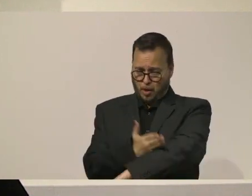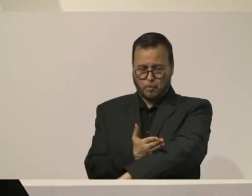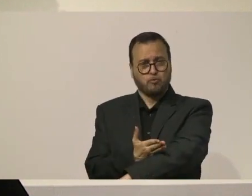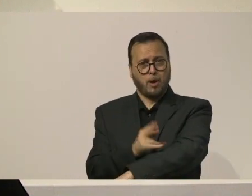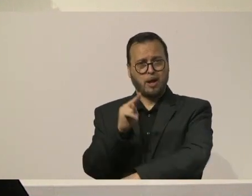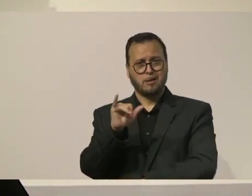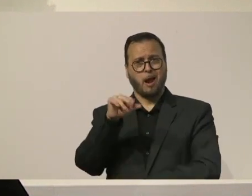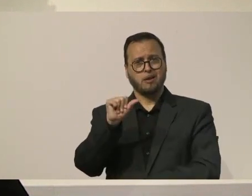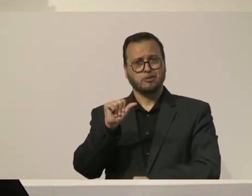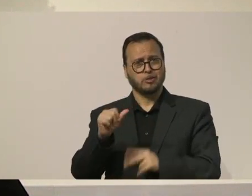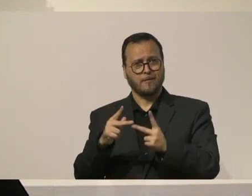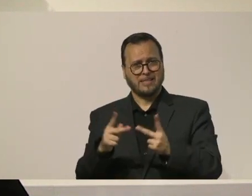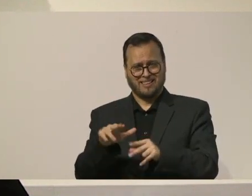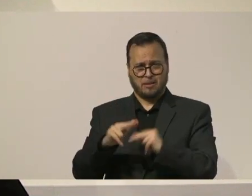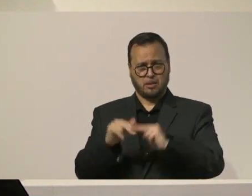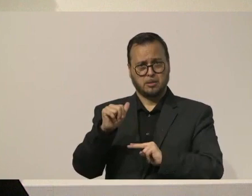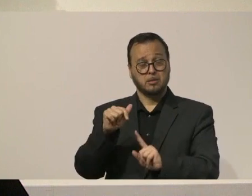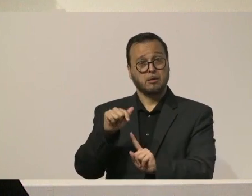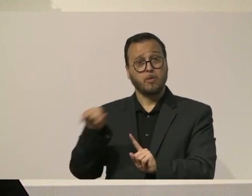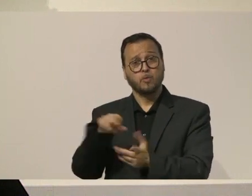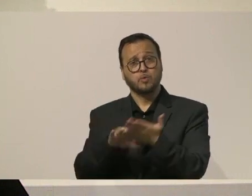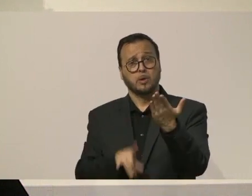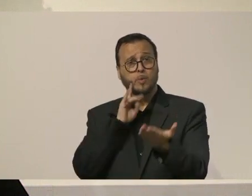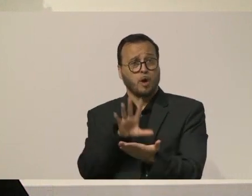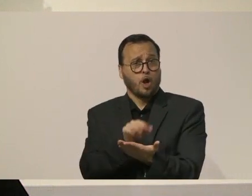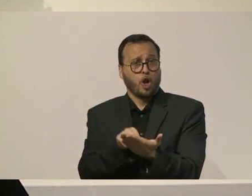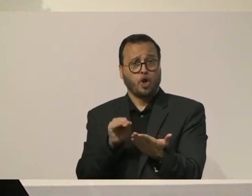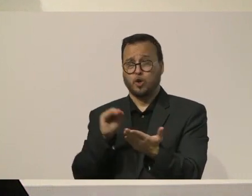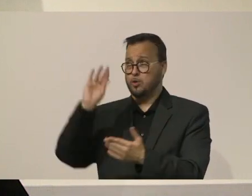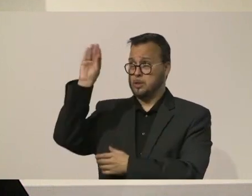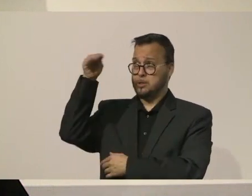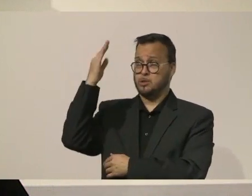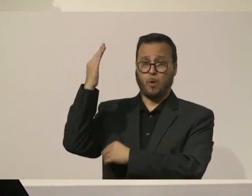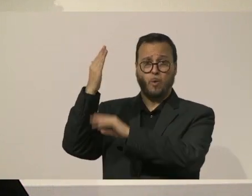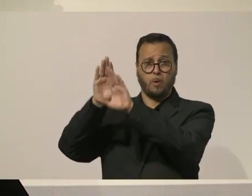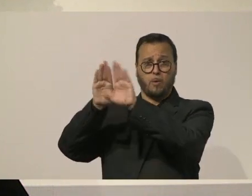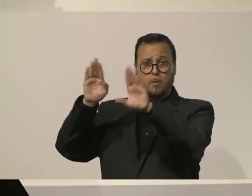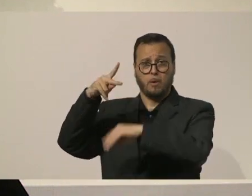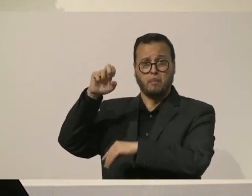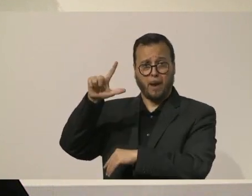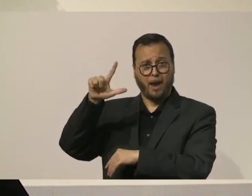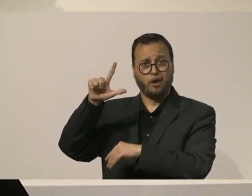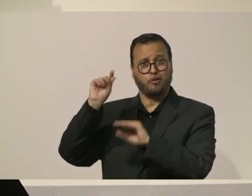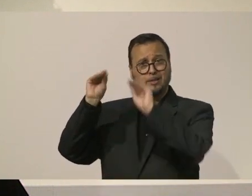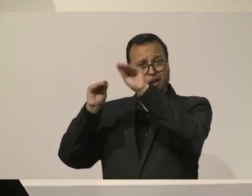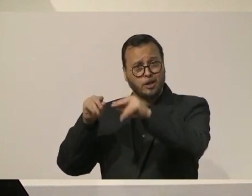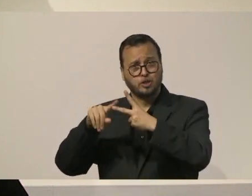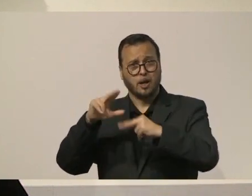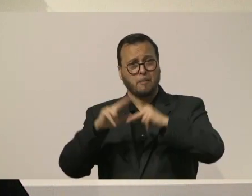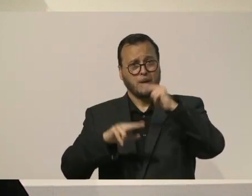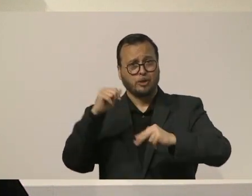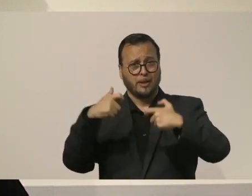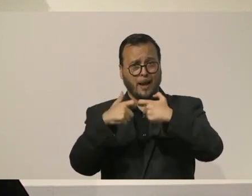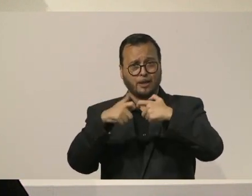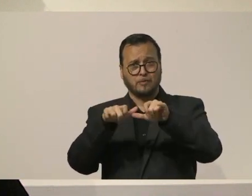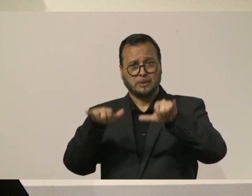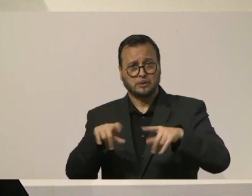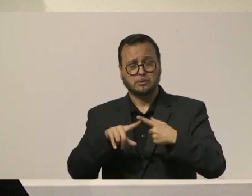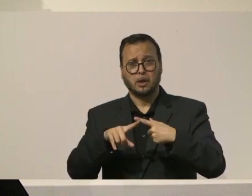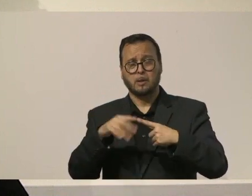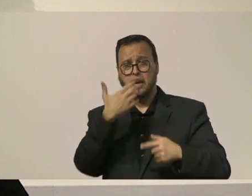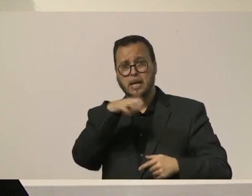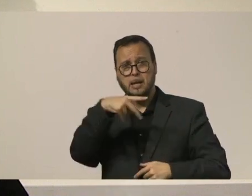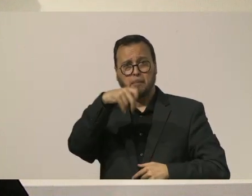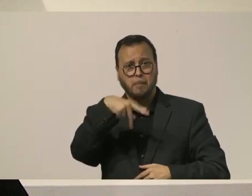and these students will learn solar panel installation, building electrification, heat pump